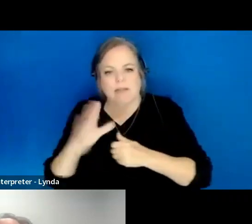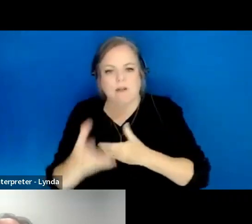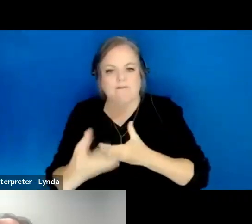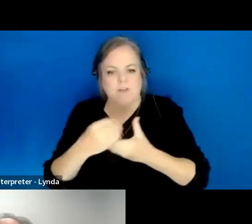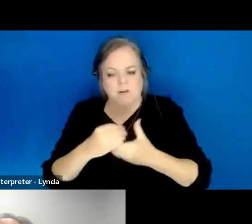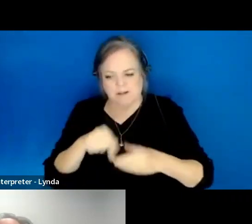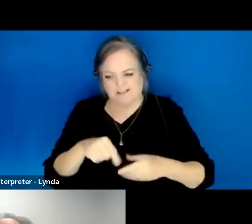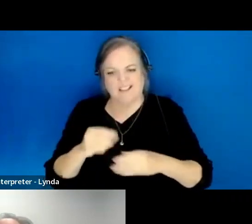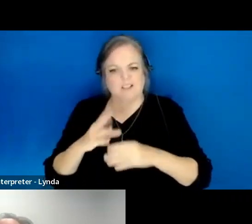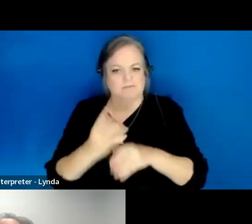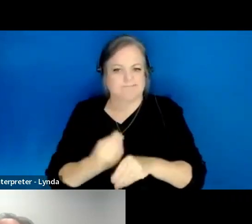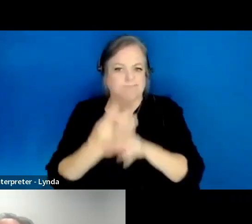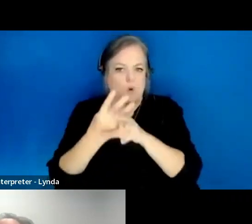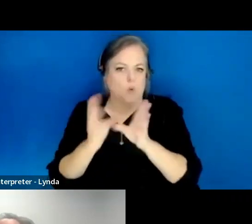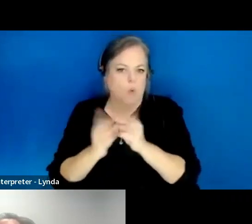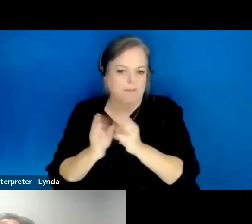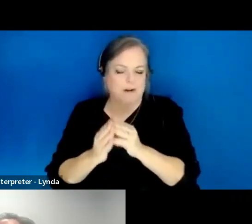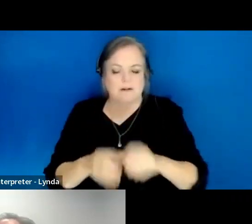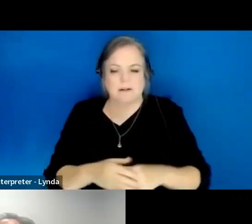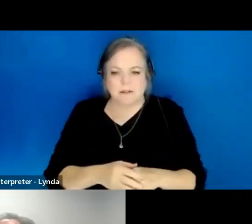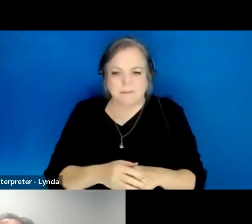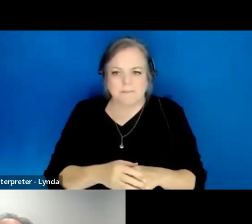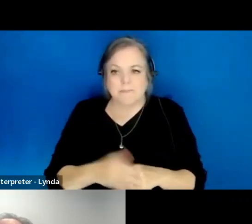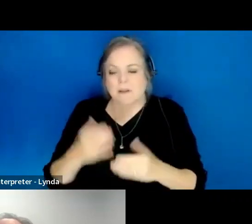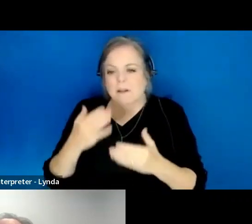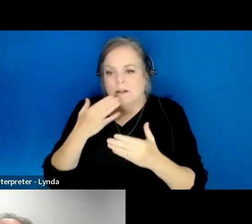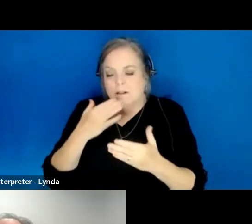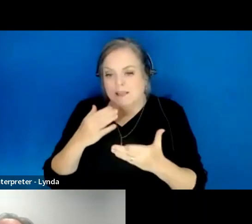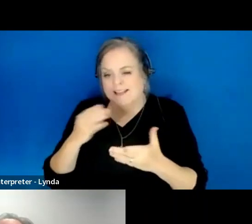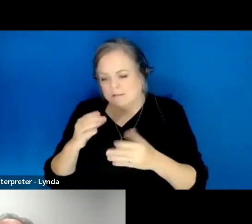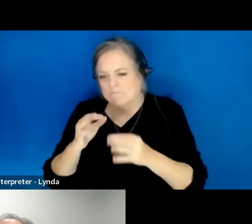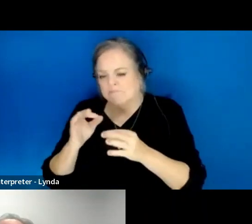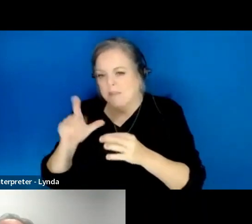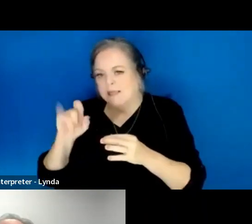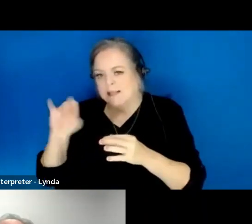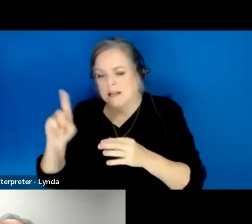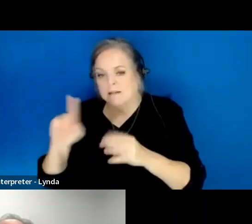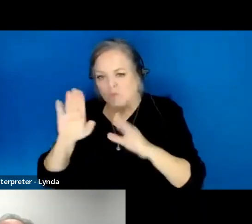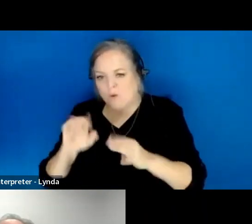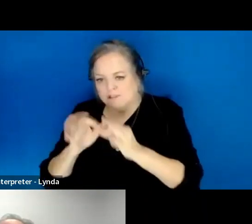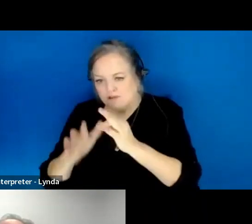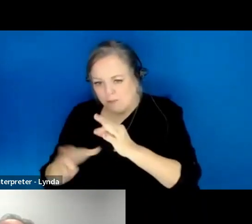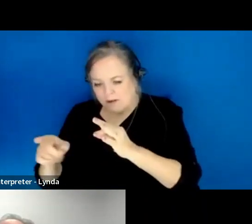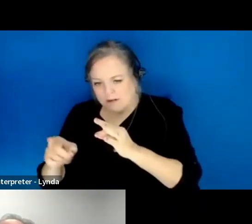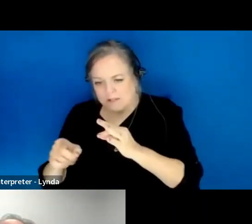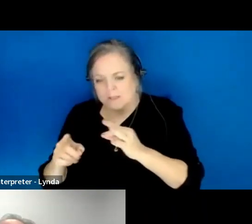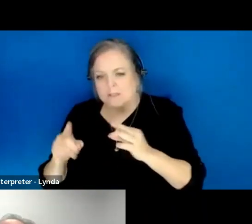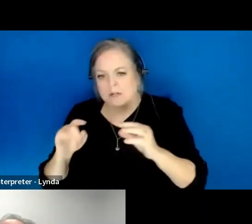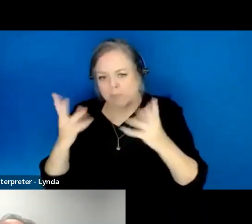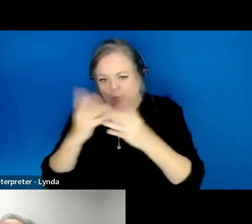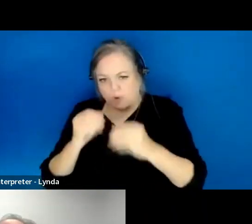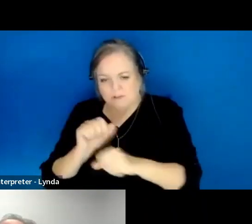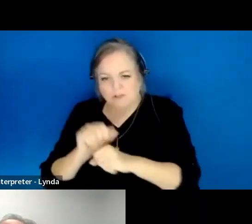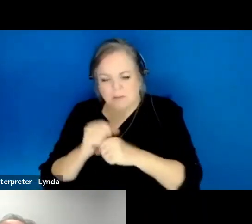of this webinar. I want to certainly thank you, Linda, our wonderful interpreter. Beautiful job. I don't